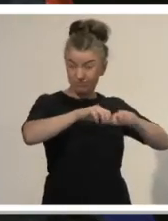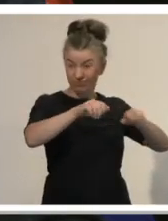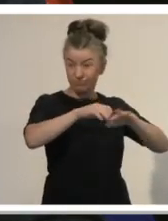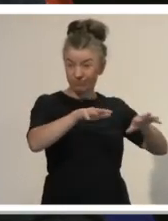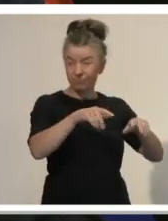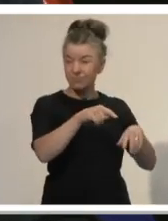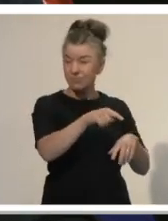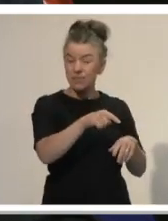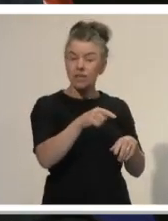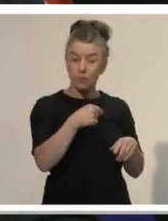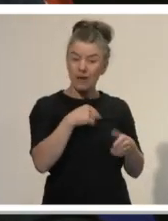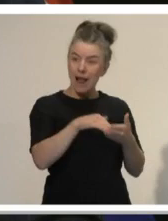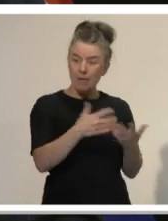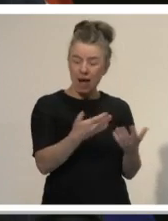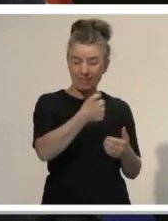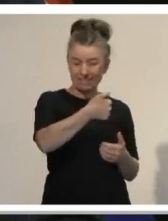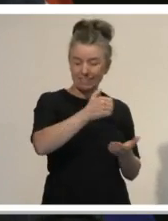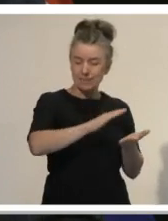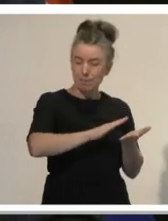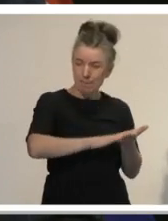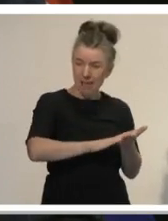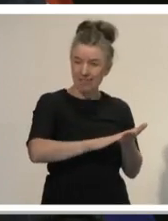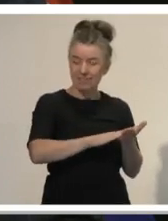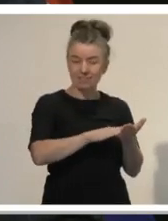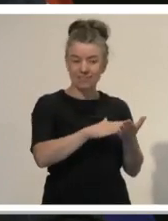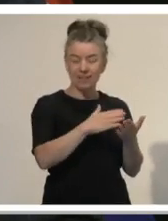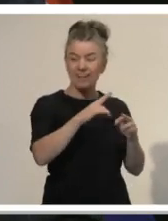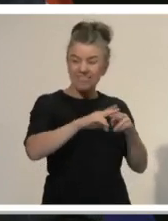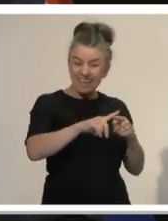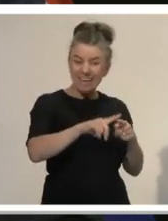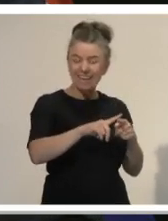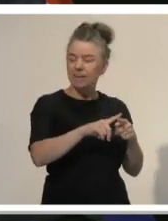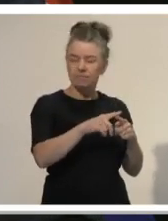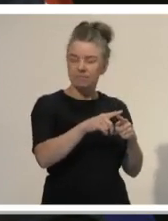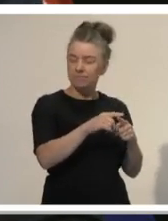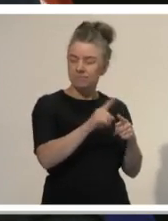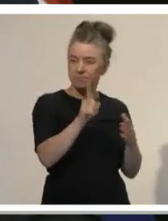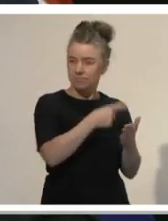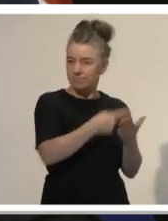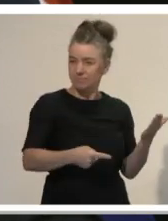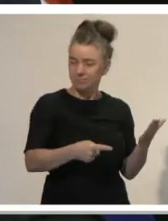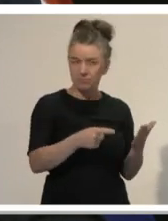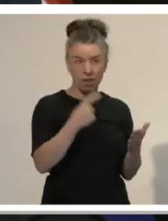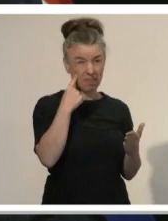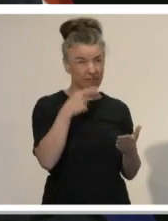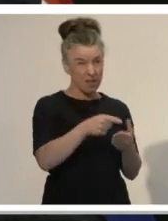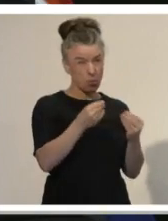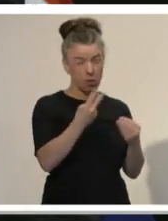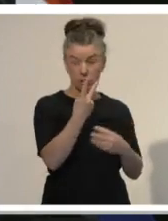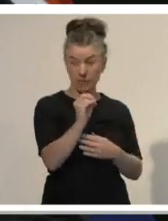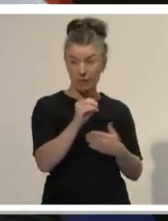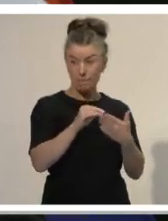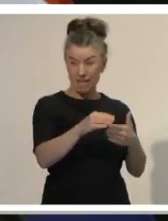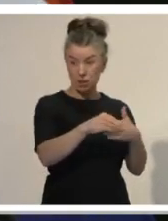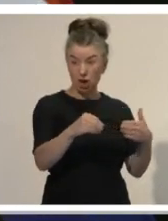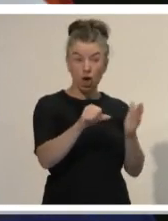of television, FM and AM frequency fees, which off the top of my head is roughly $20 million. And that's the